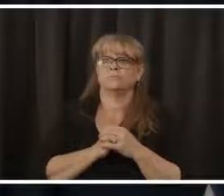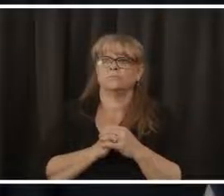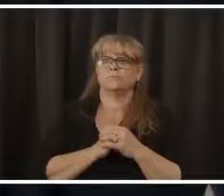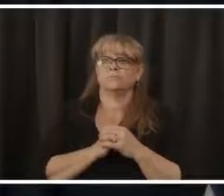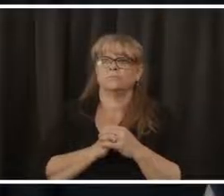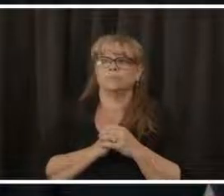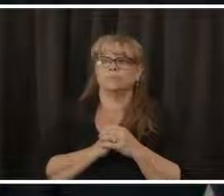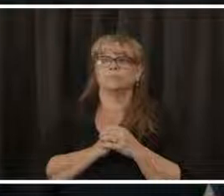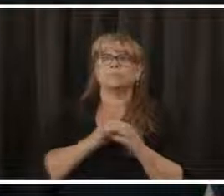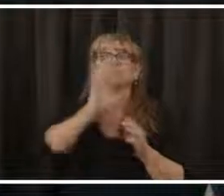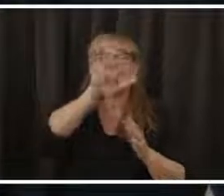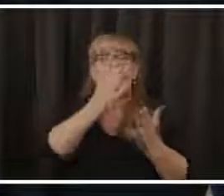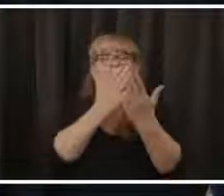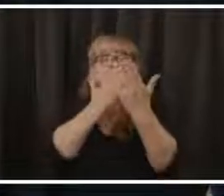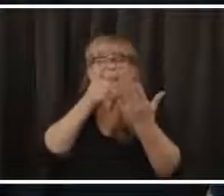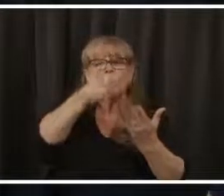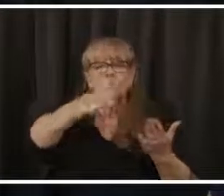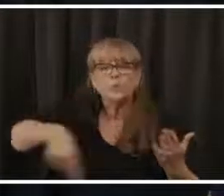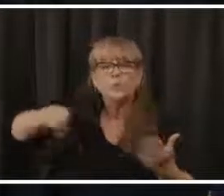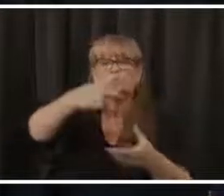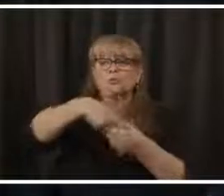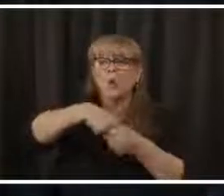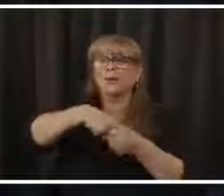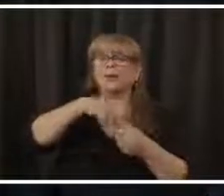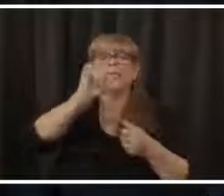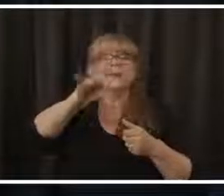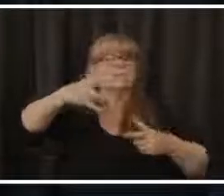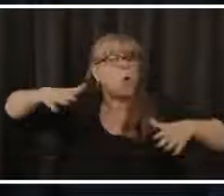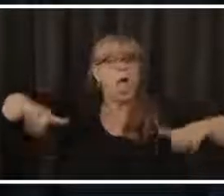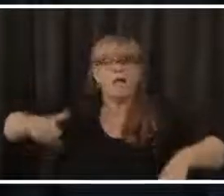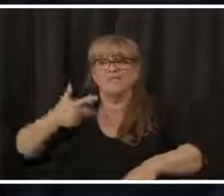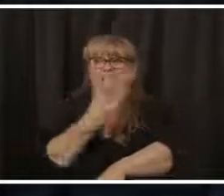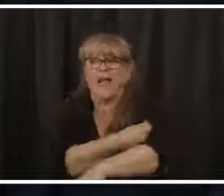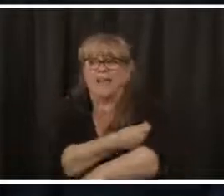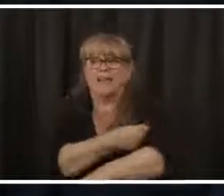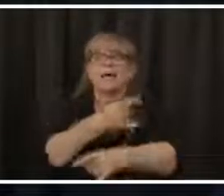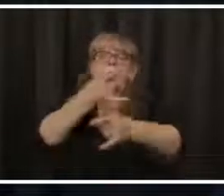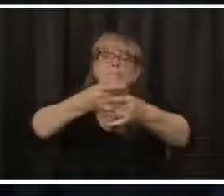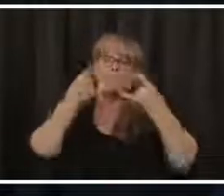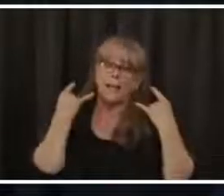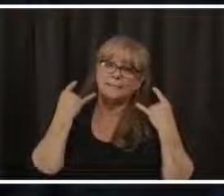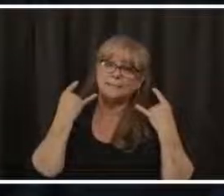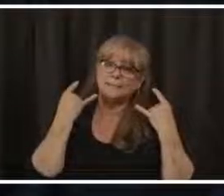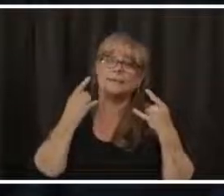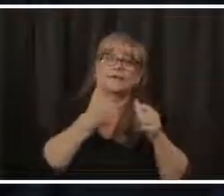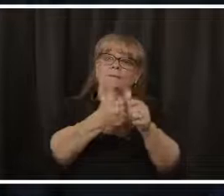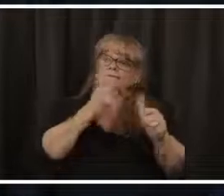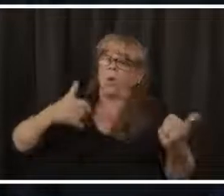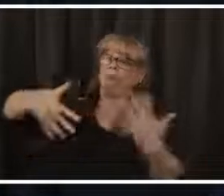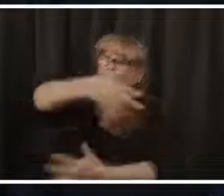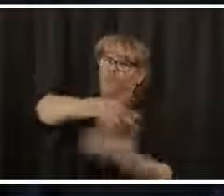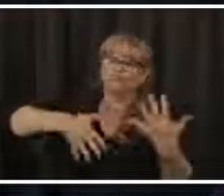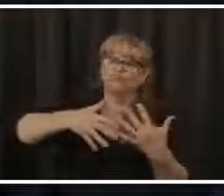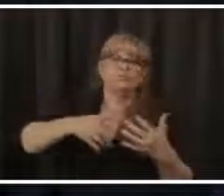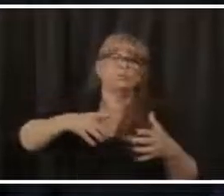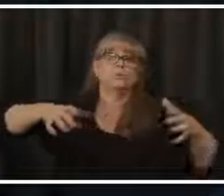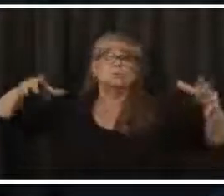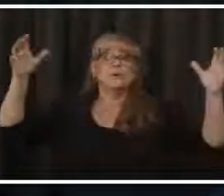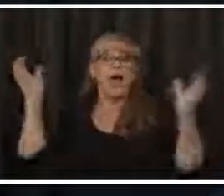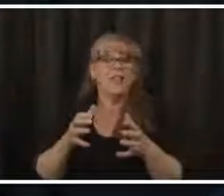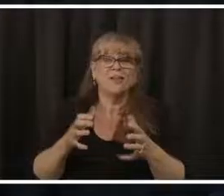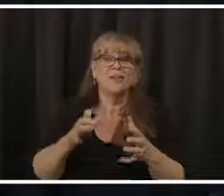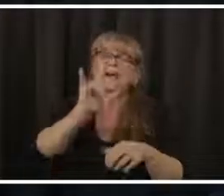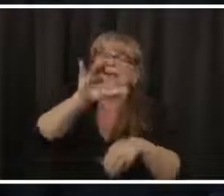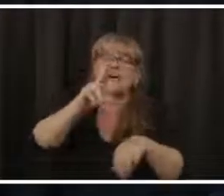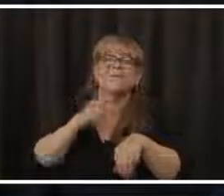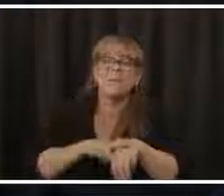Thank you all for joining us. If you haven't been vaccinated yet, wear a mask, avoid social gatherings with others, and by all means, we're making it